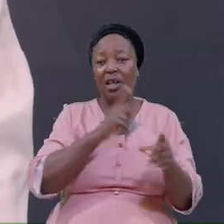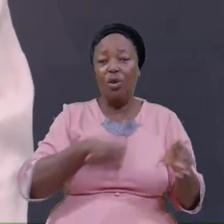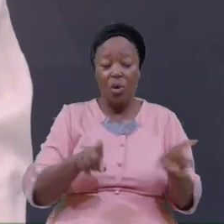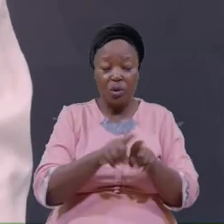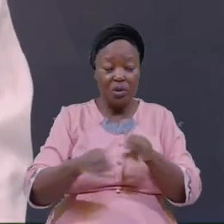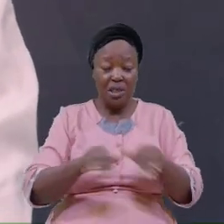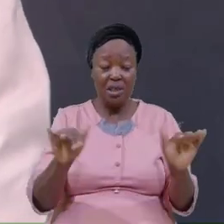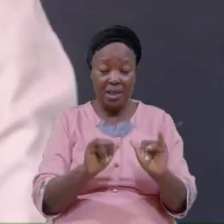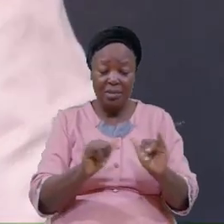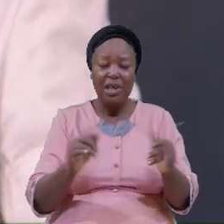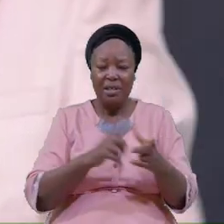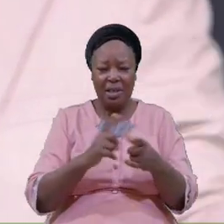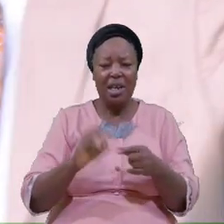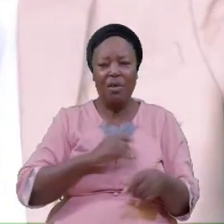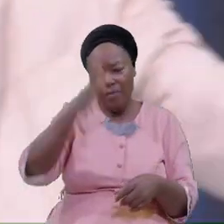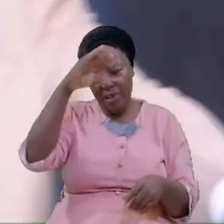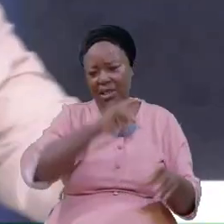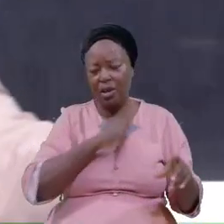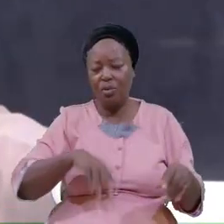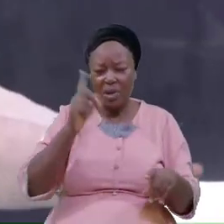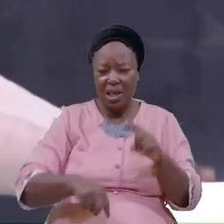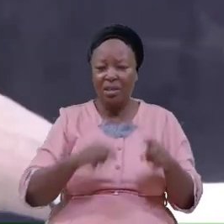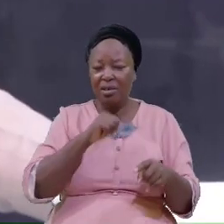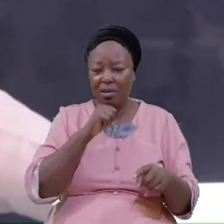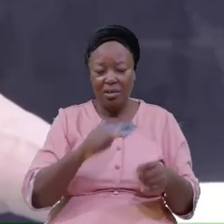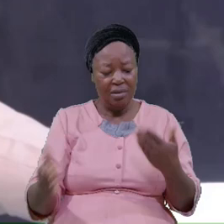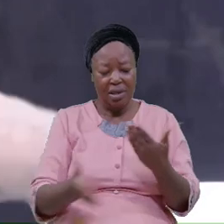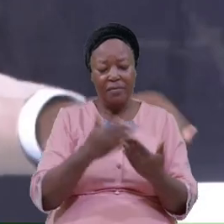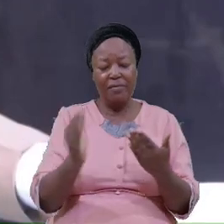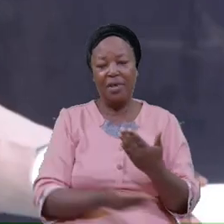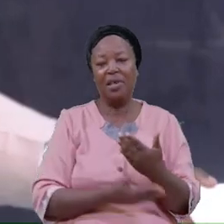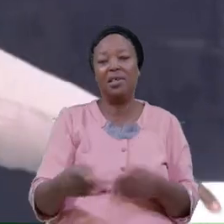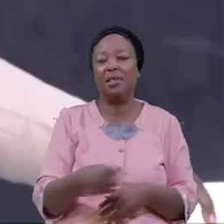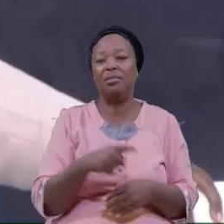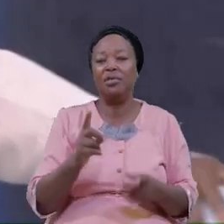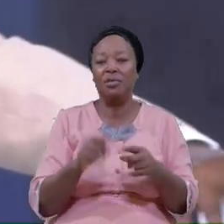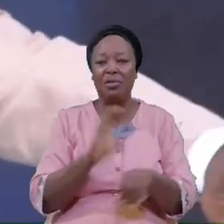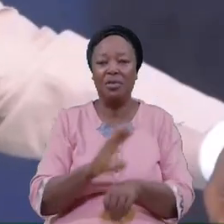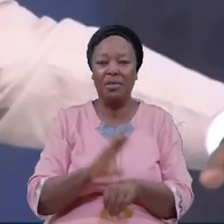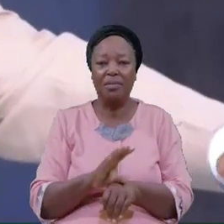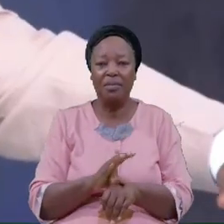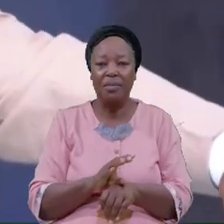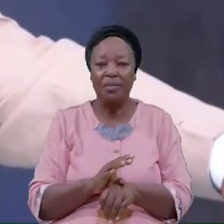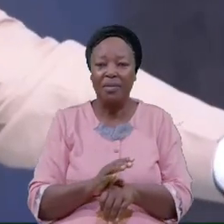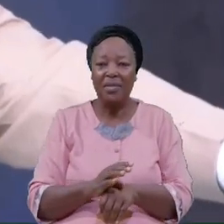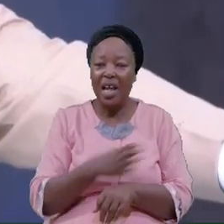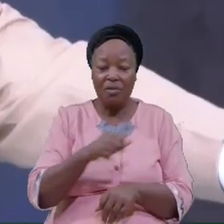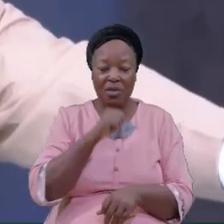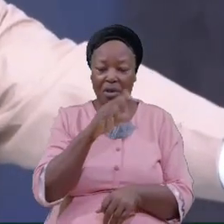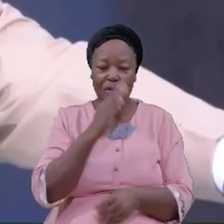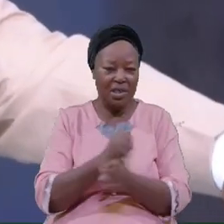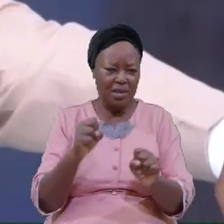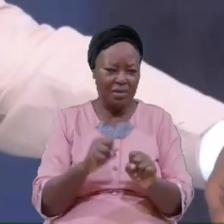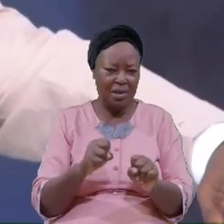saved. Si au moment il faisait, il manifestait l'animosité, je faisais la même chose, il ne sera jamais sauvé. When you come to the Lord, quand tu viens au Seigneur,